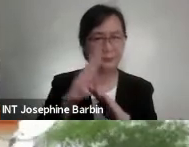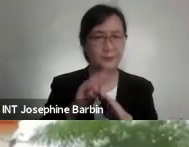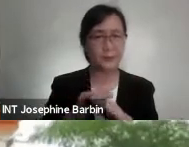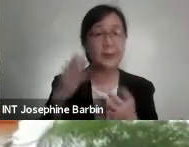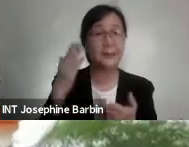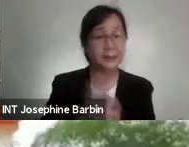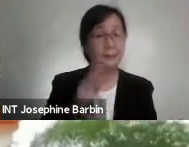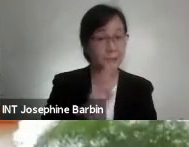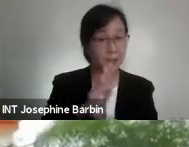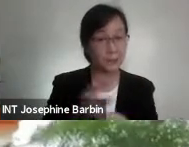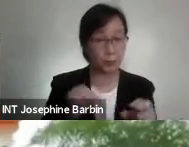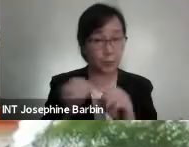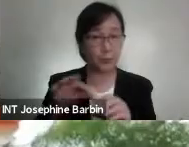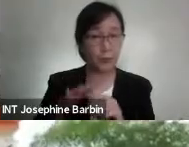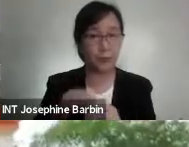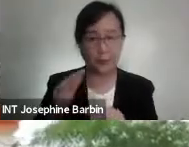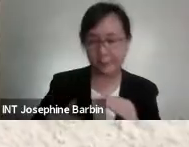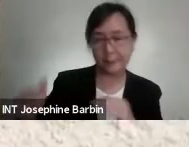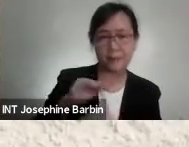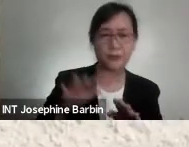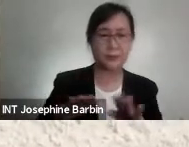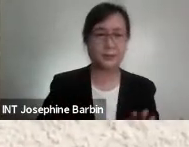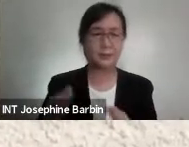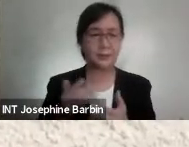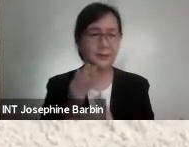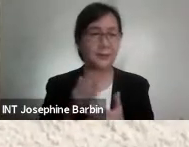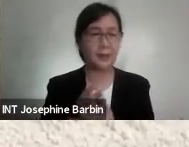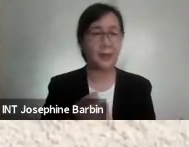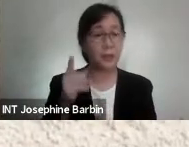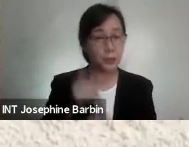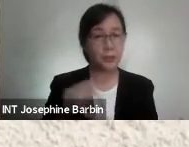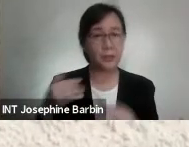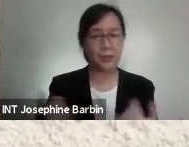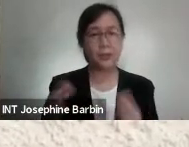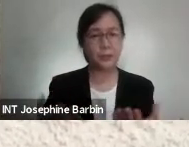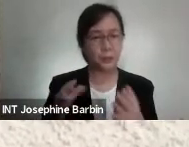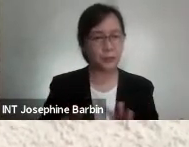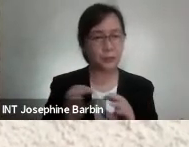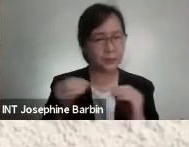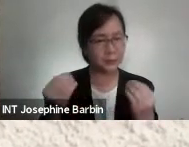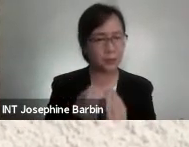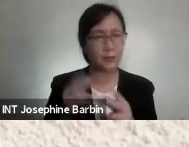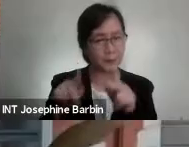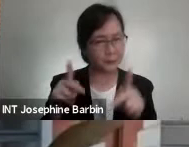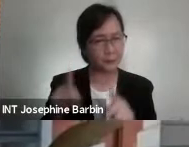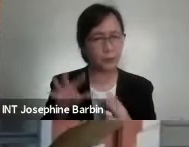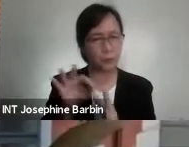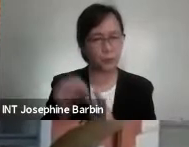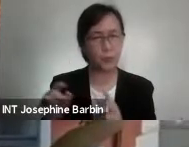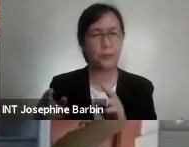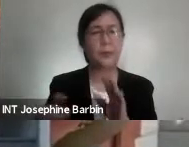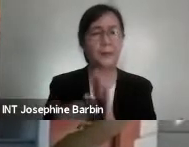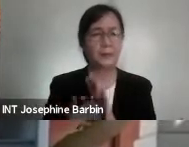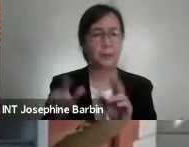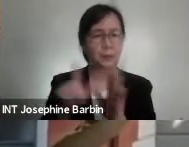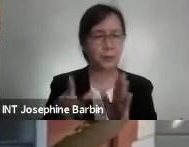businesses putting profit above children's rights. Hatua stahiki zinatakiwa kuchukuliwa kwa taasisi na watu wanaovunja sheria hizi. Make sure that